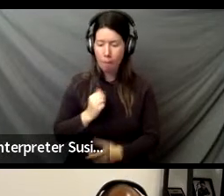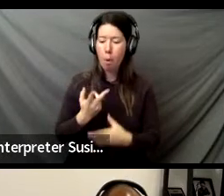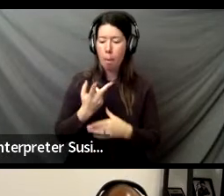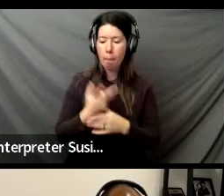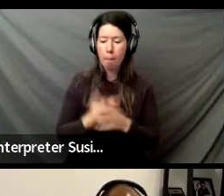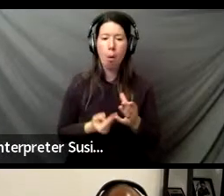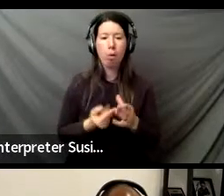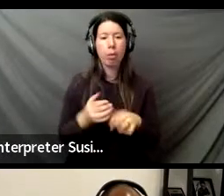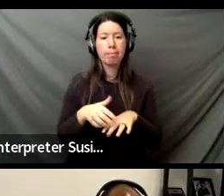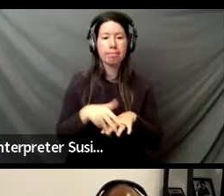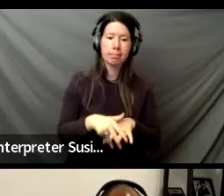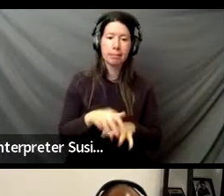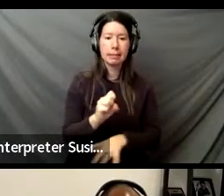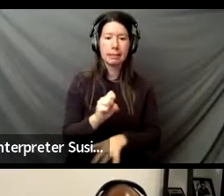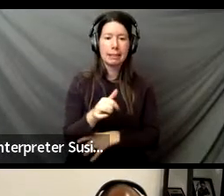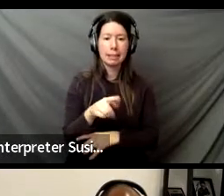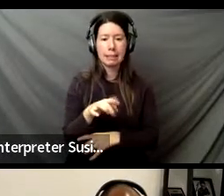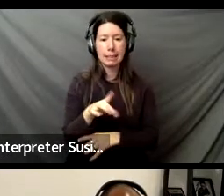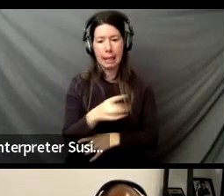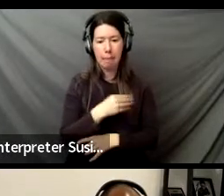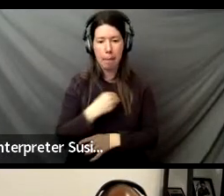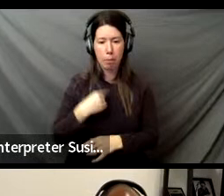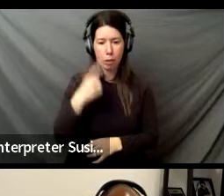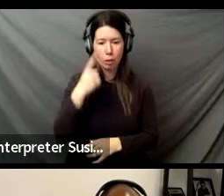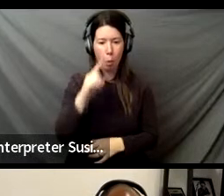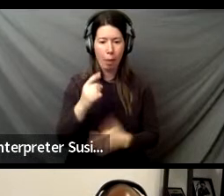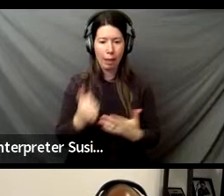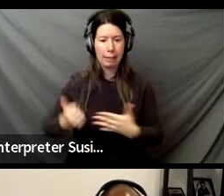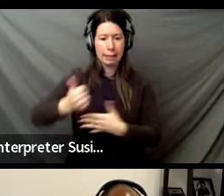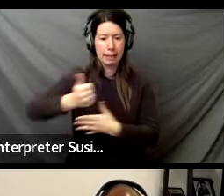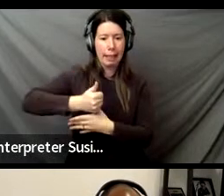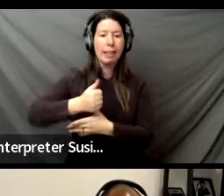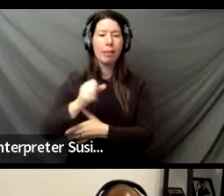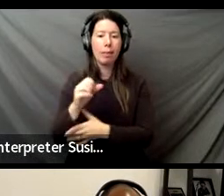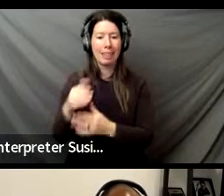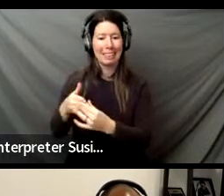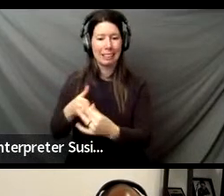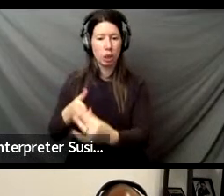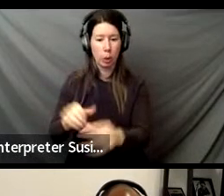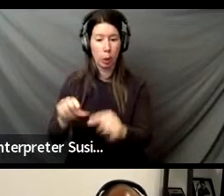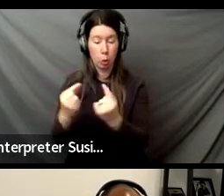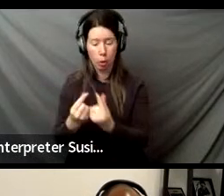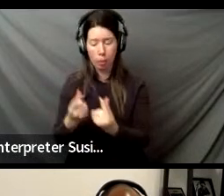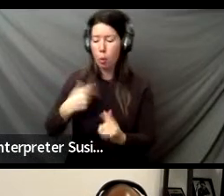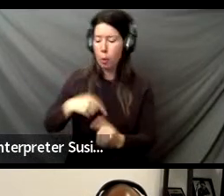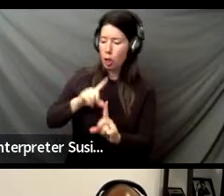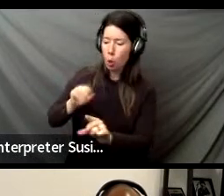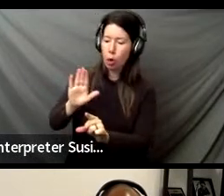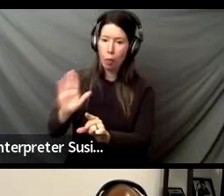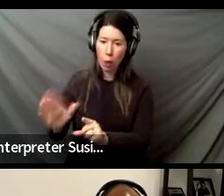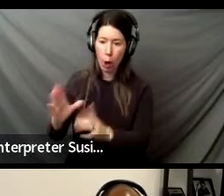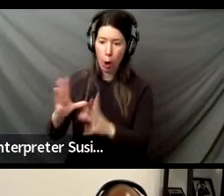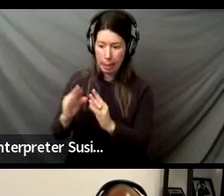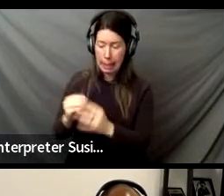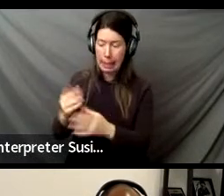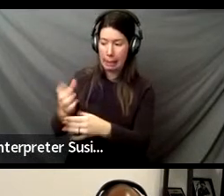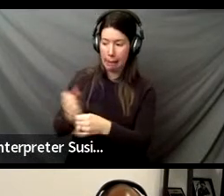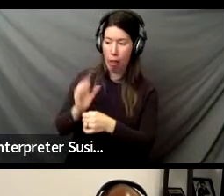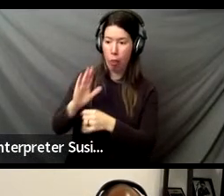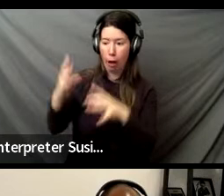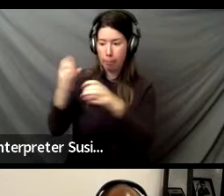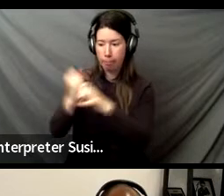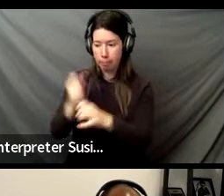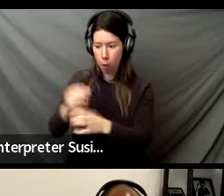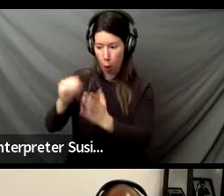members of the executive steering group. And so we attend their meetings, we receive the briefings, we